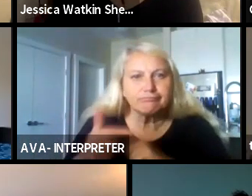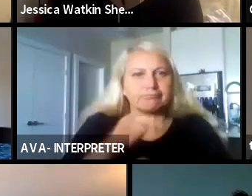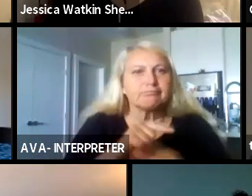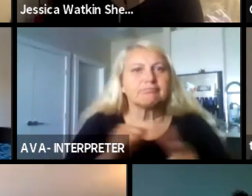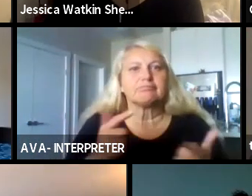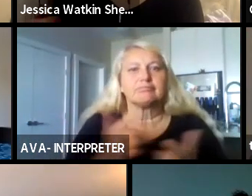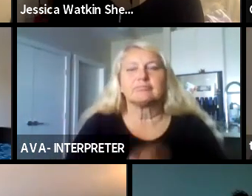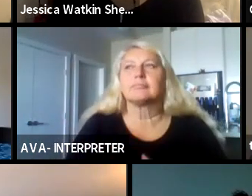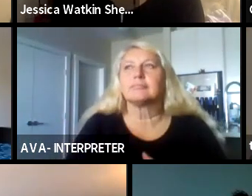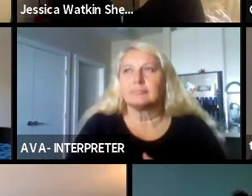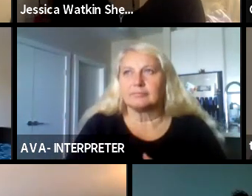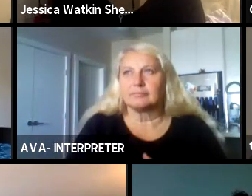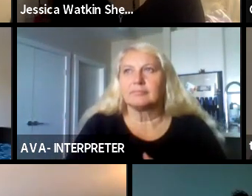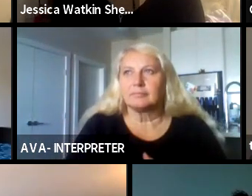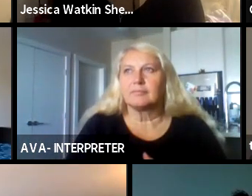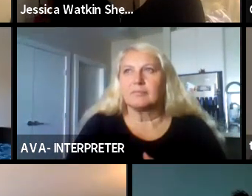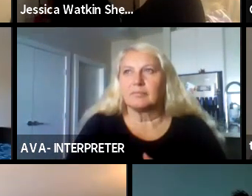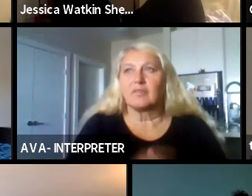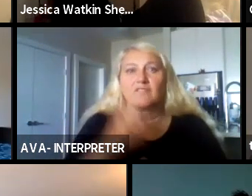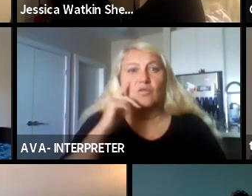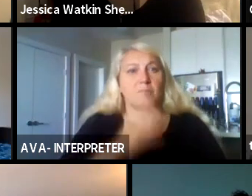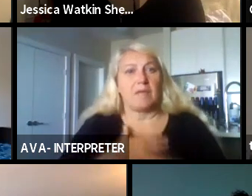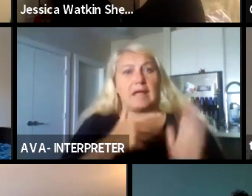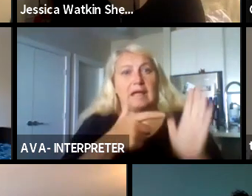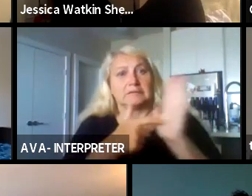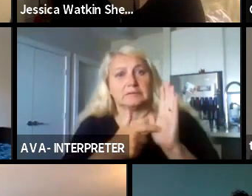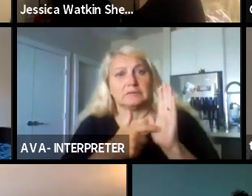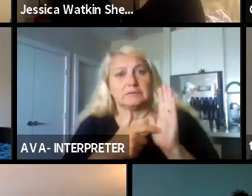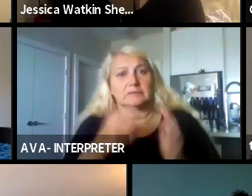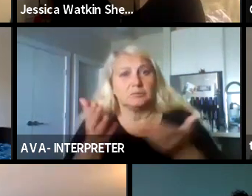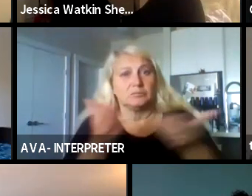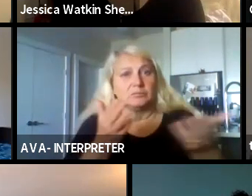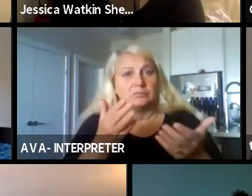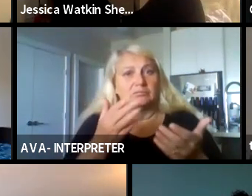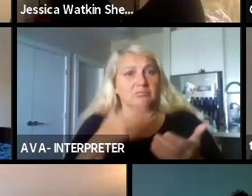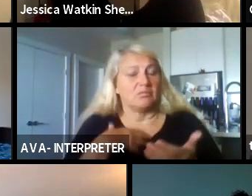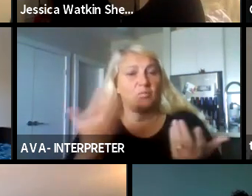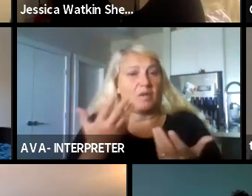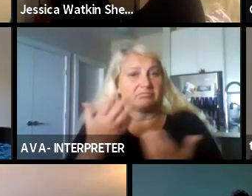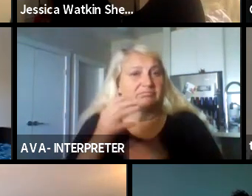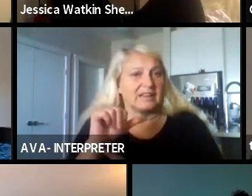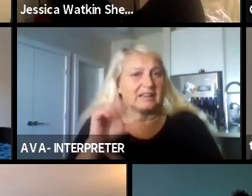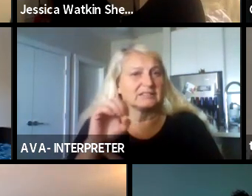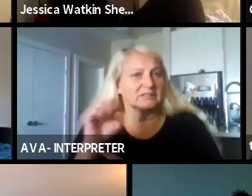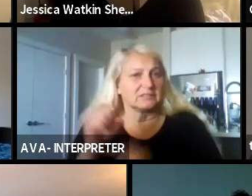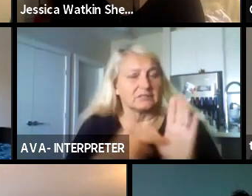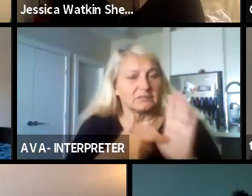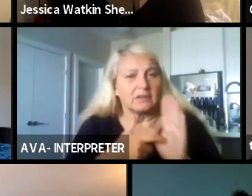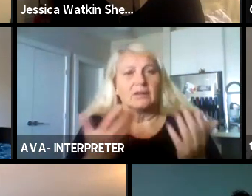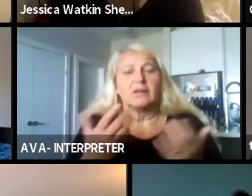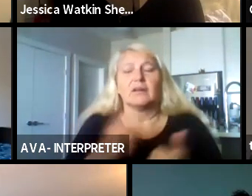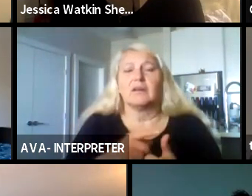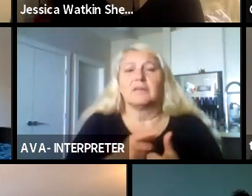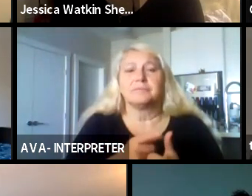My accessibility practices, I am watching